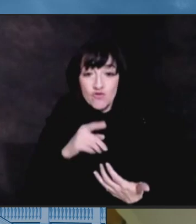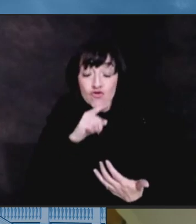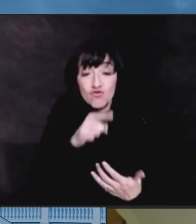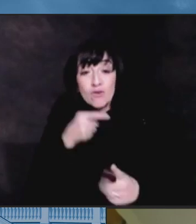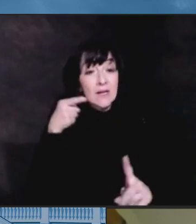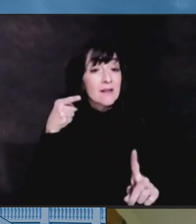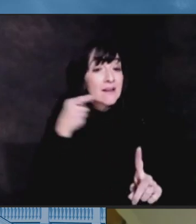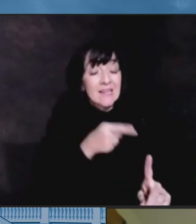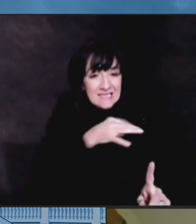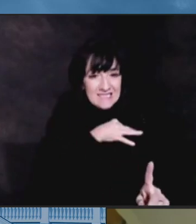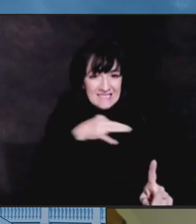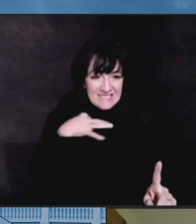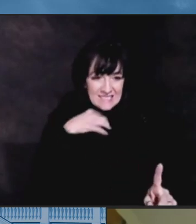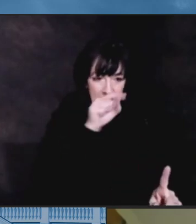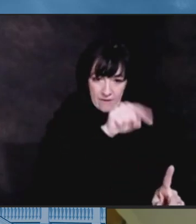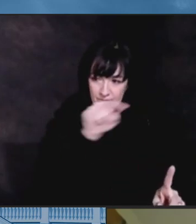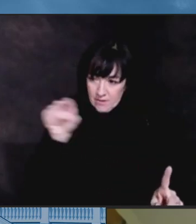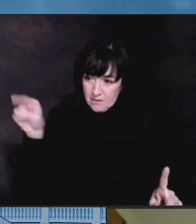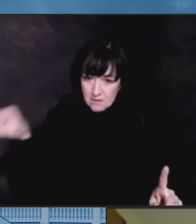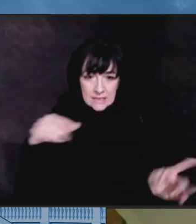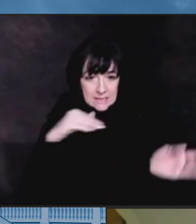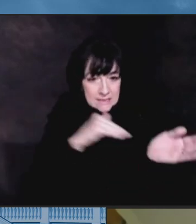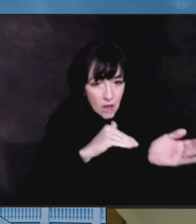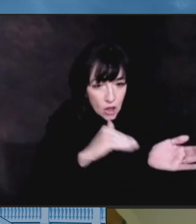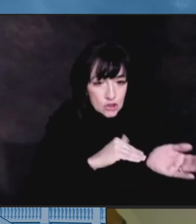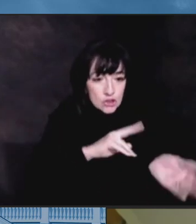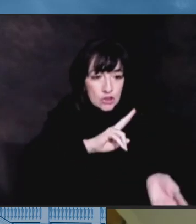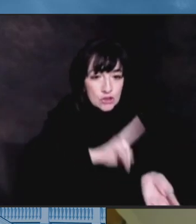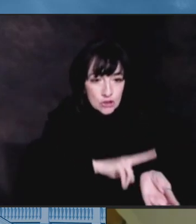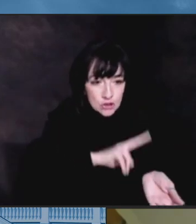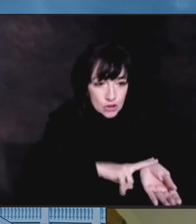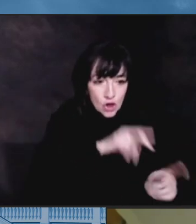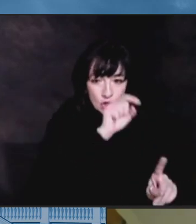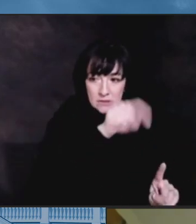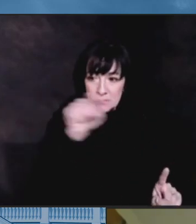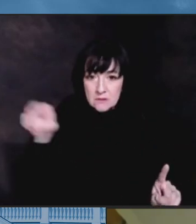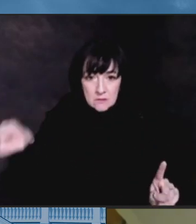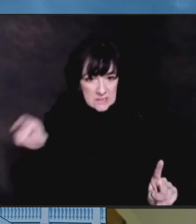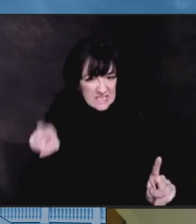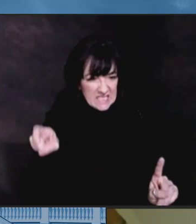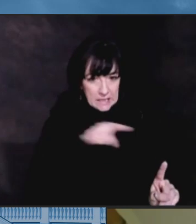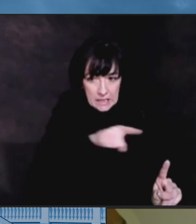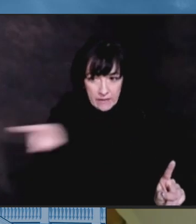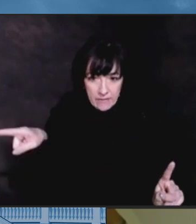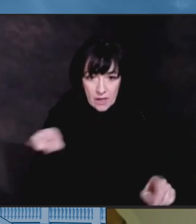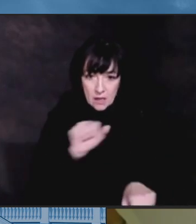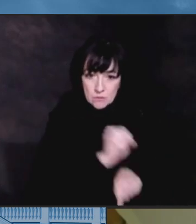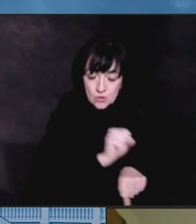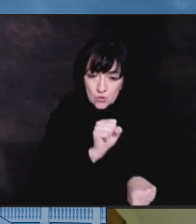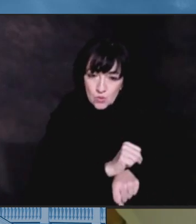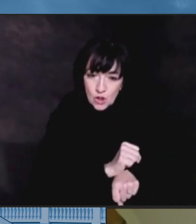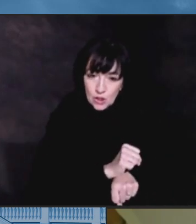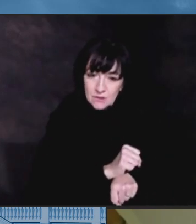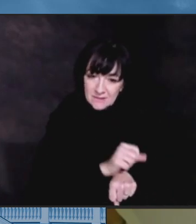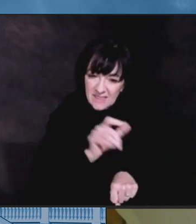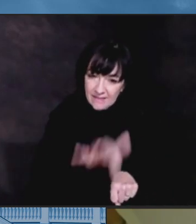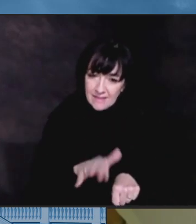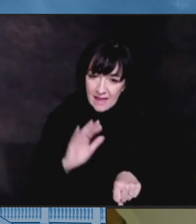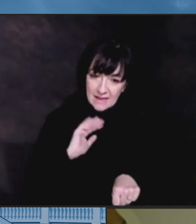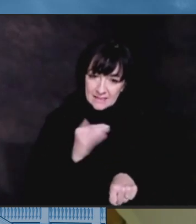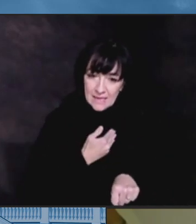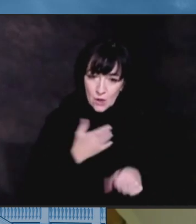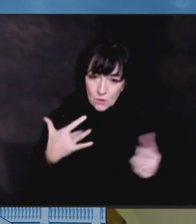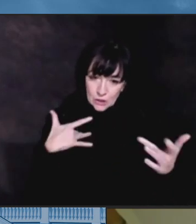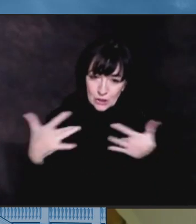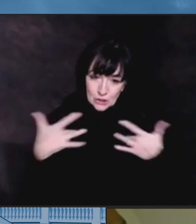the availability of staffing. And so if you don't have the staffing, it doesn't matter if you have a facility like the one that we were prepared